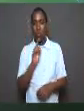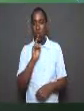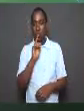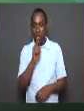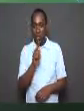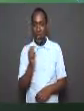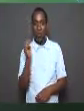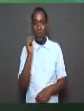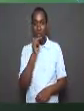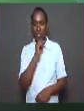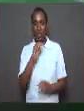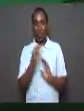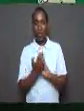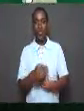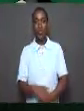or false.